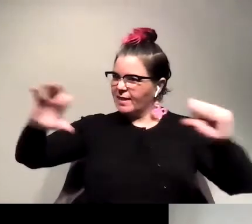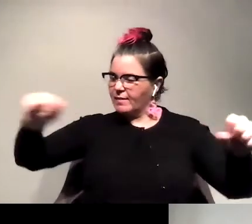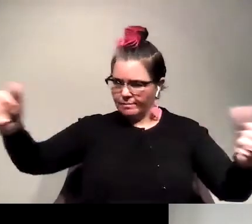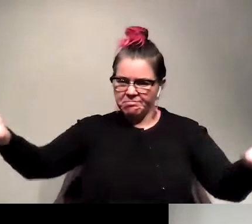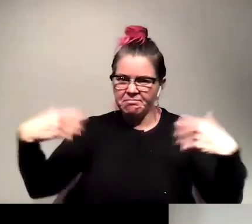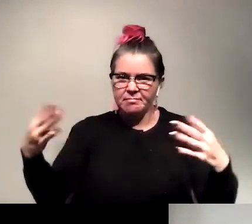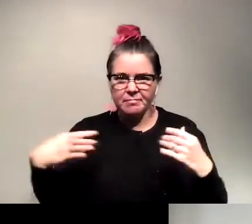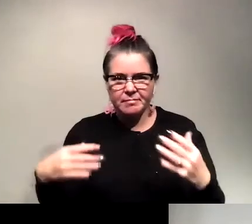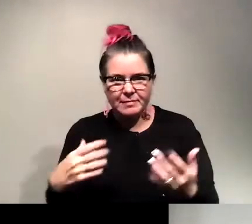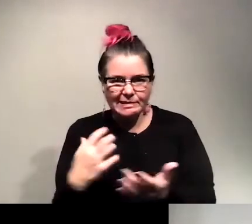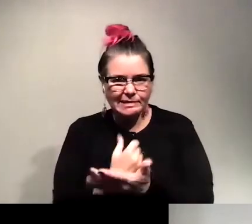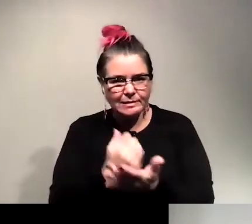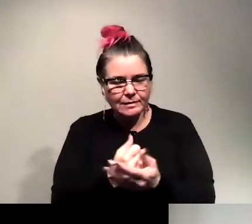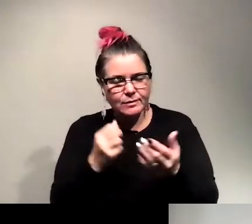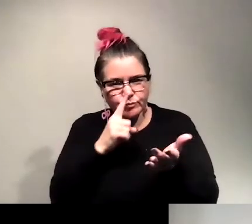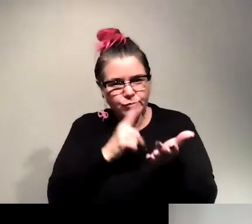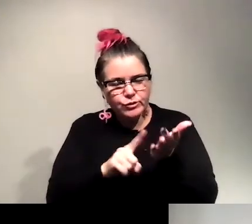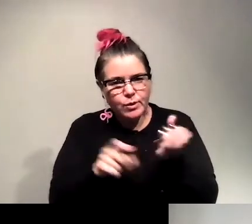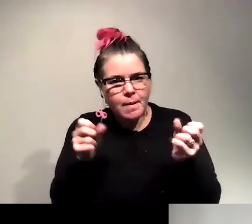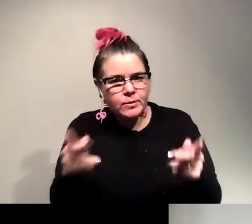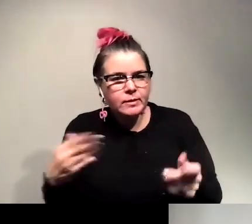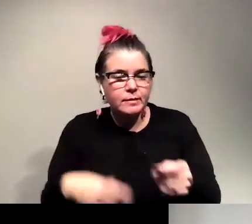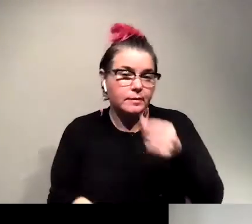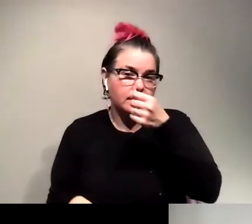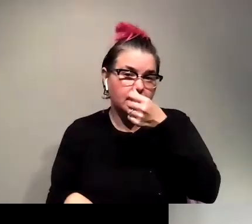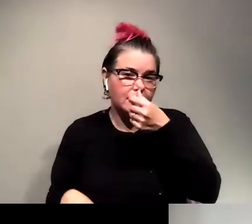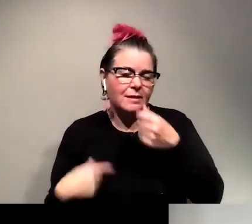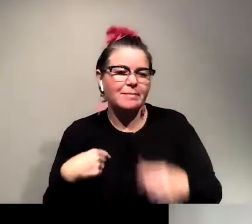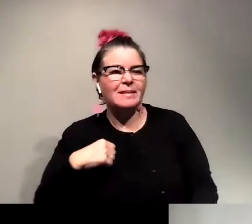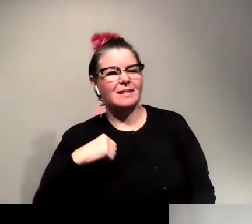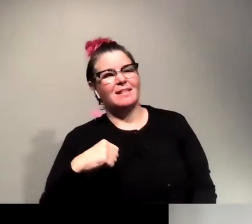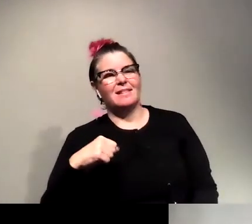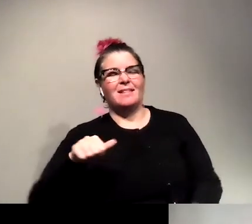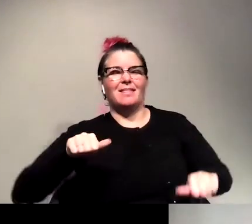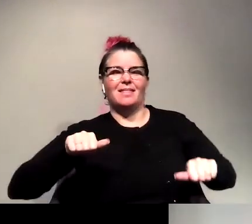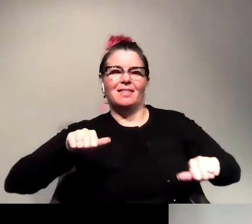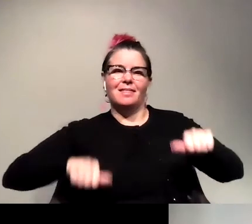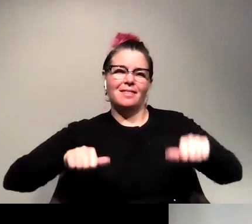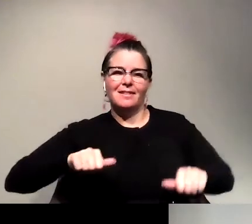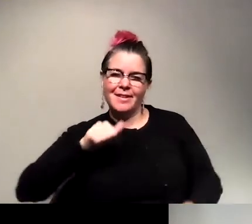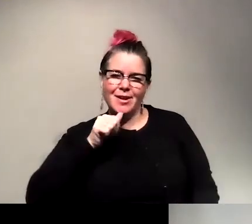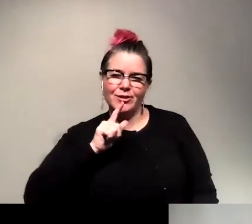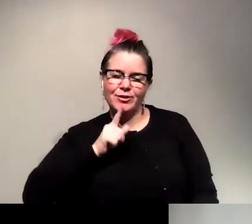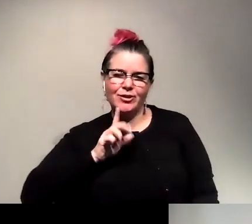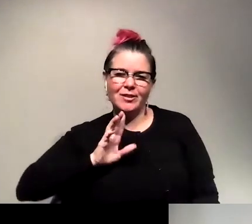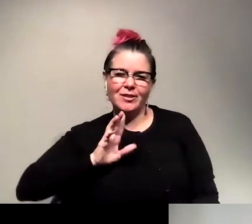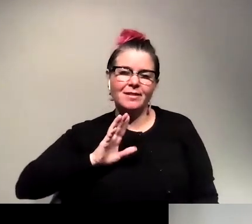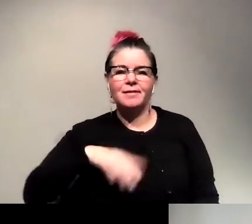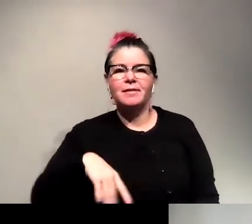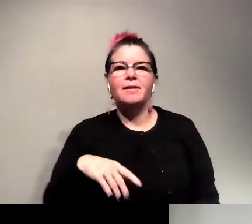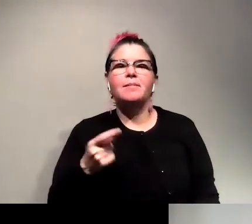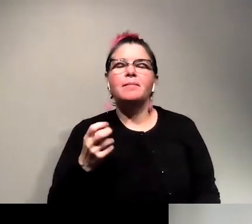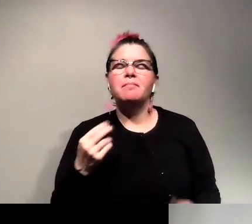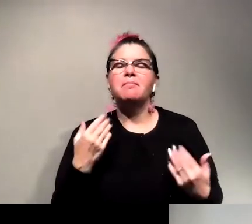come have this great research experience. And I was very iffy at first. I wasn't sure. But I had the opportunity to present